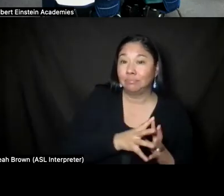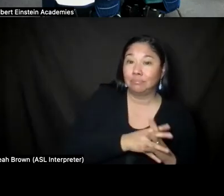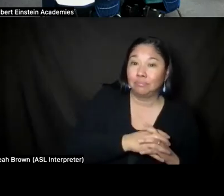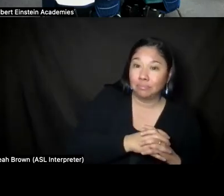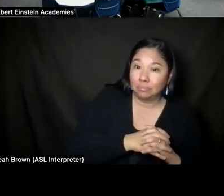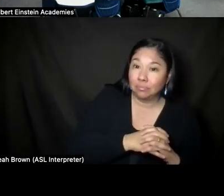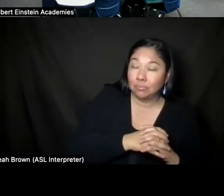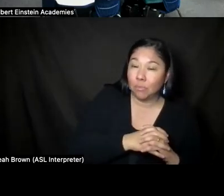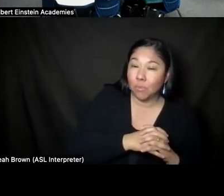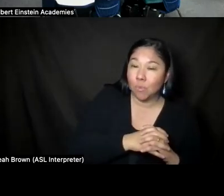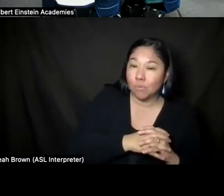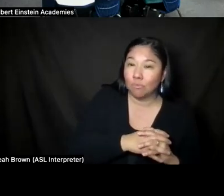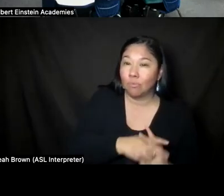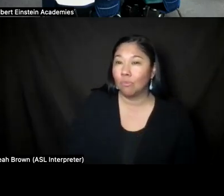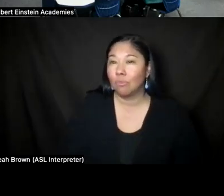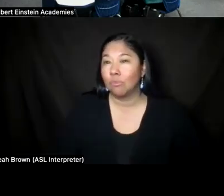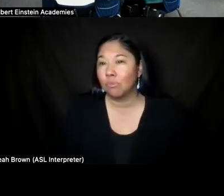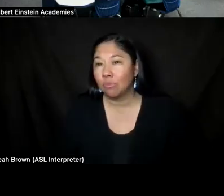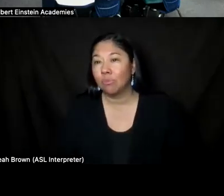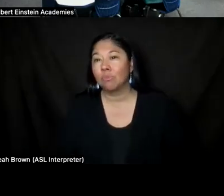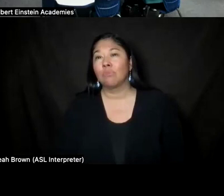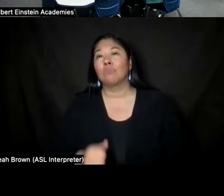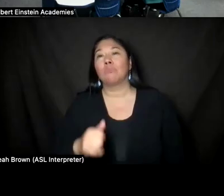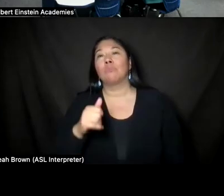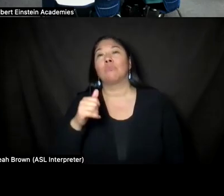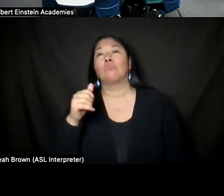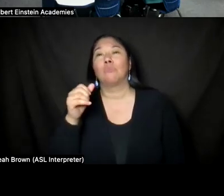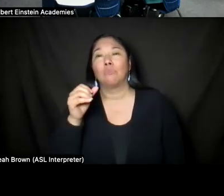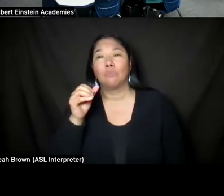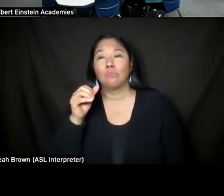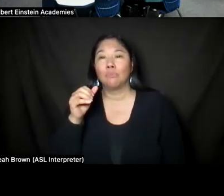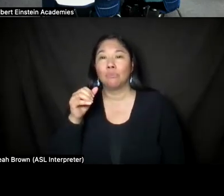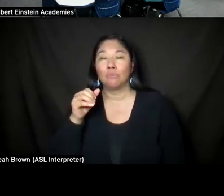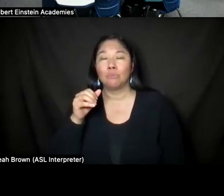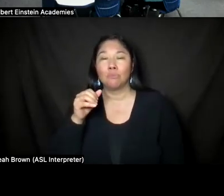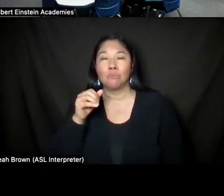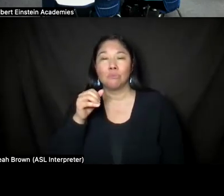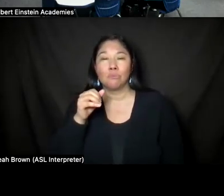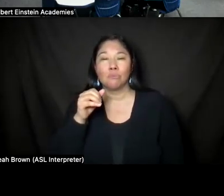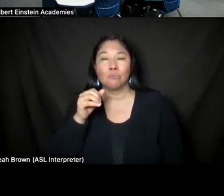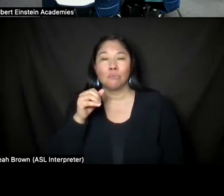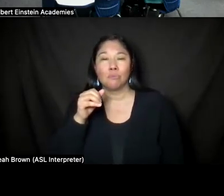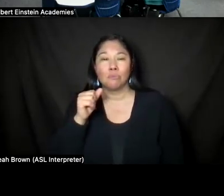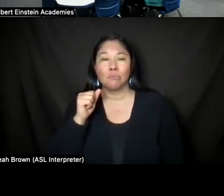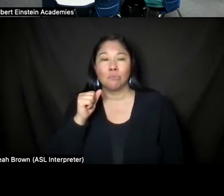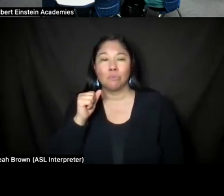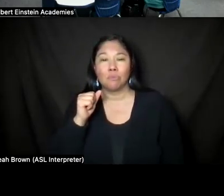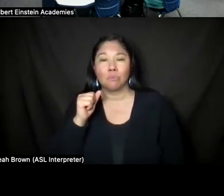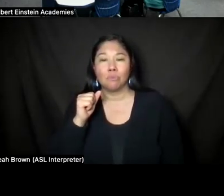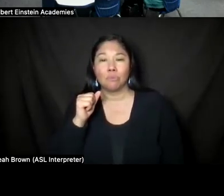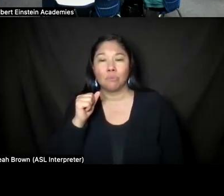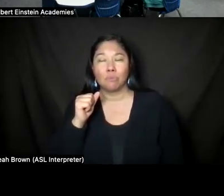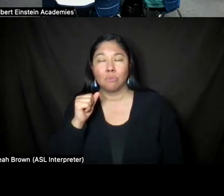agarro los libros, pero como yo no hablo inglés, él como que no le interesa mucho. ¿Qué recursos puedo tener ahí para